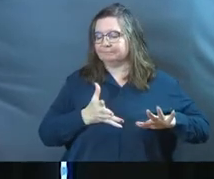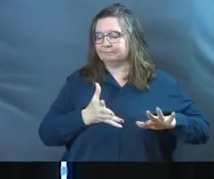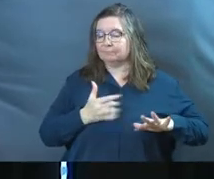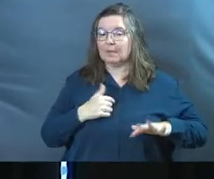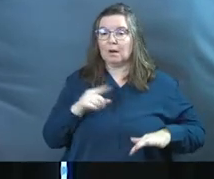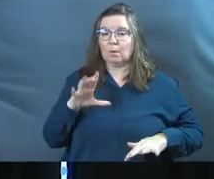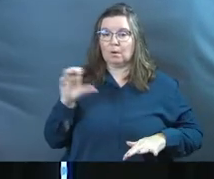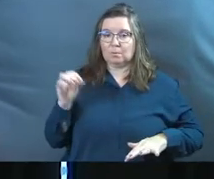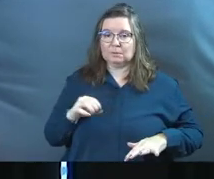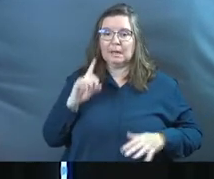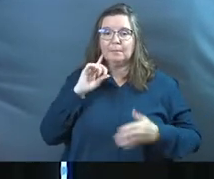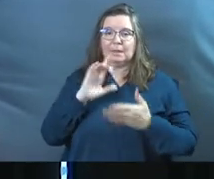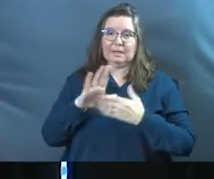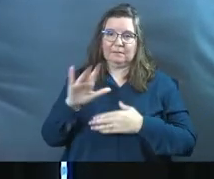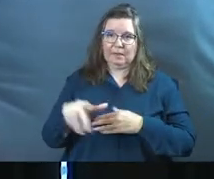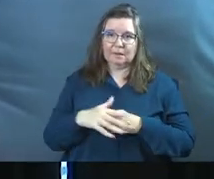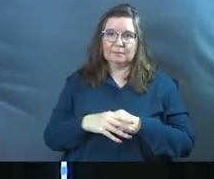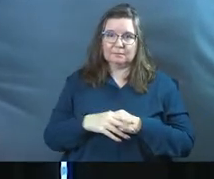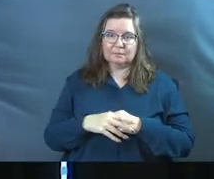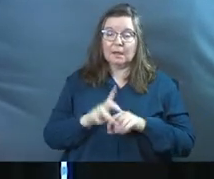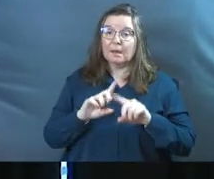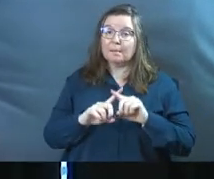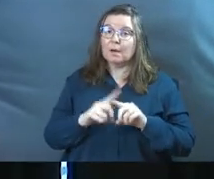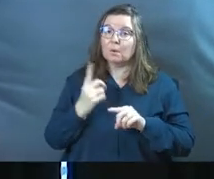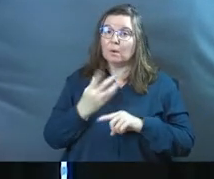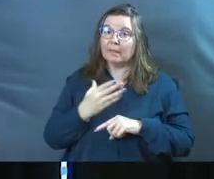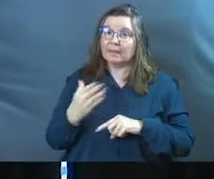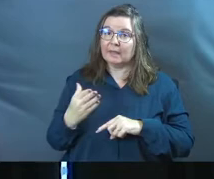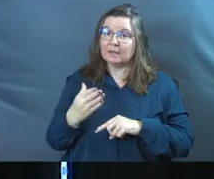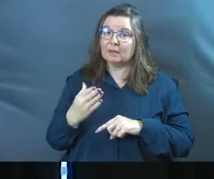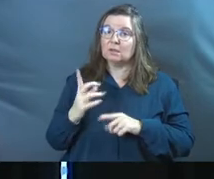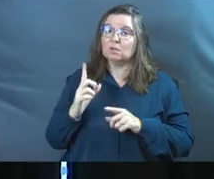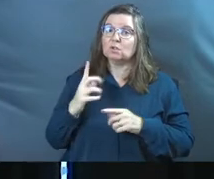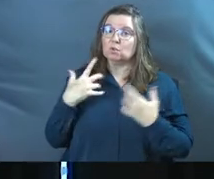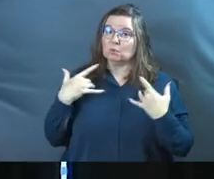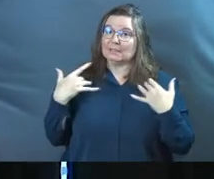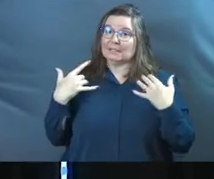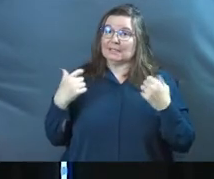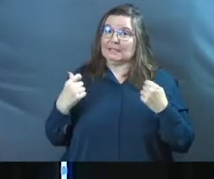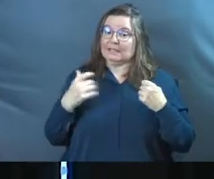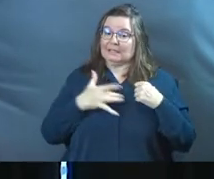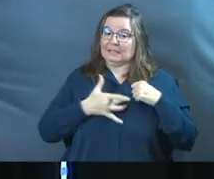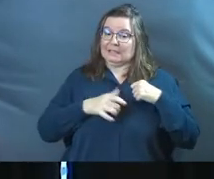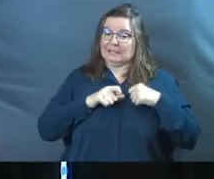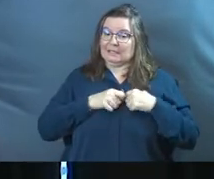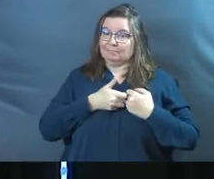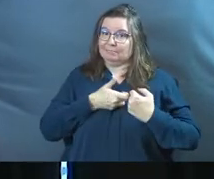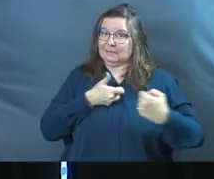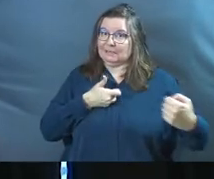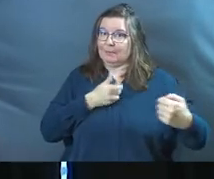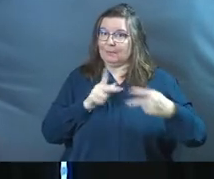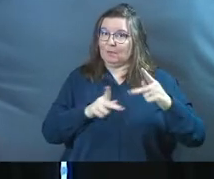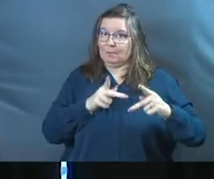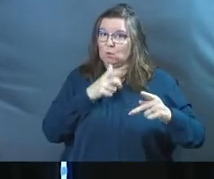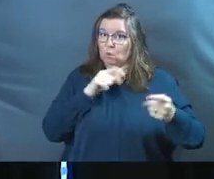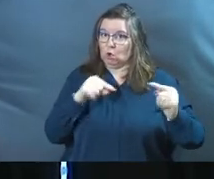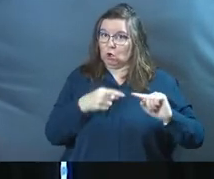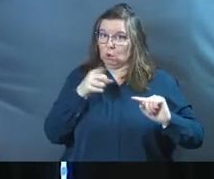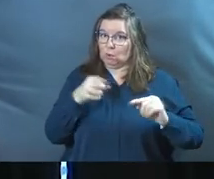I 100% believe that. But it's one thing to heal apart from the people that have traumatized